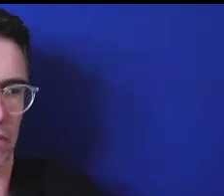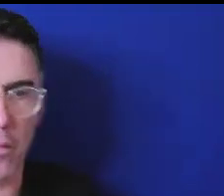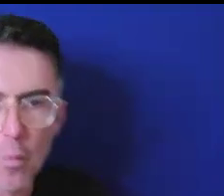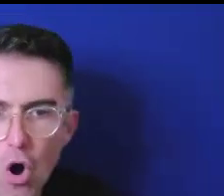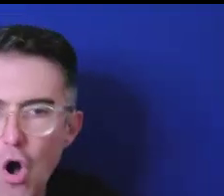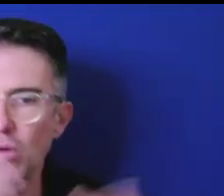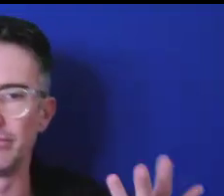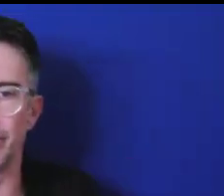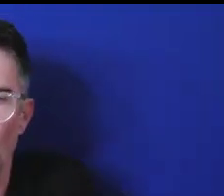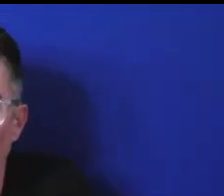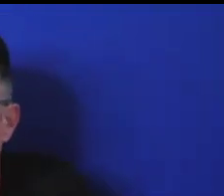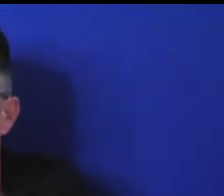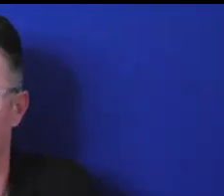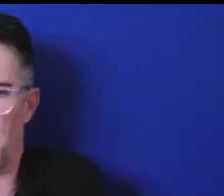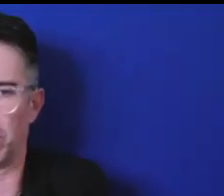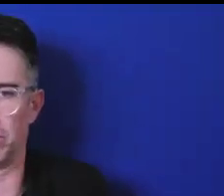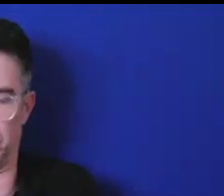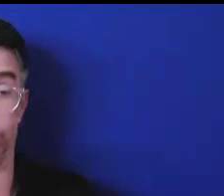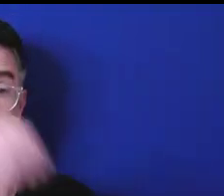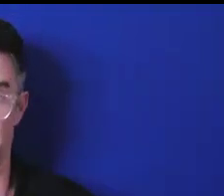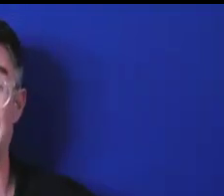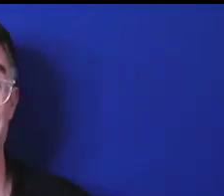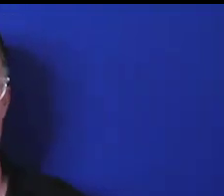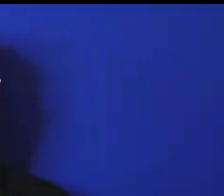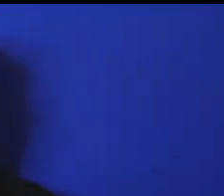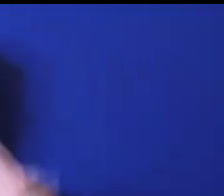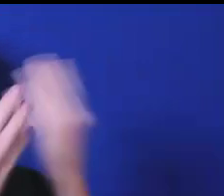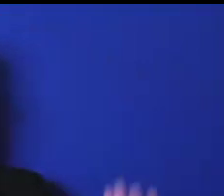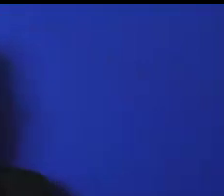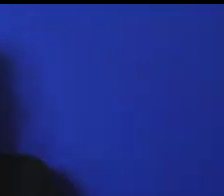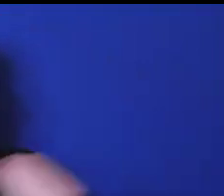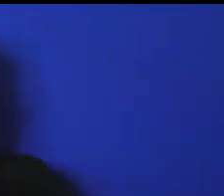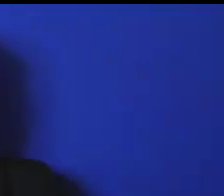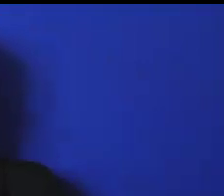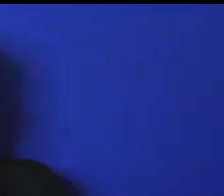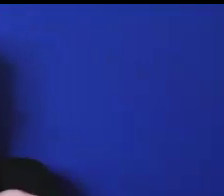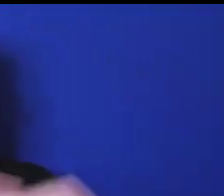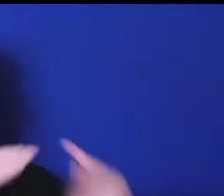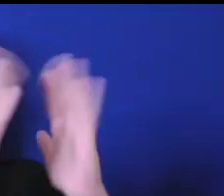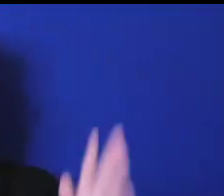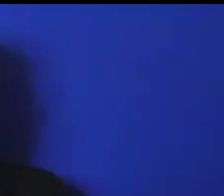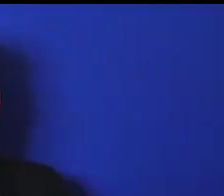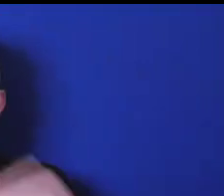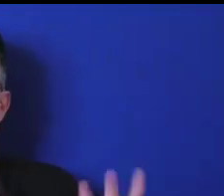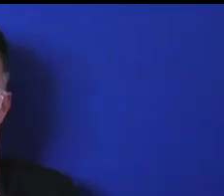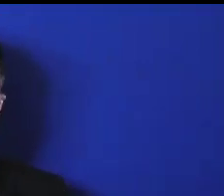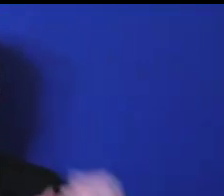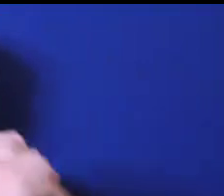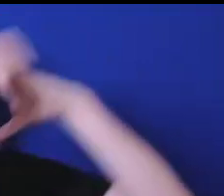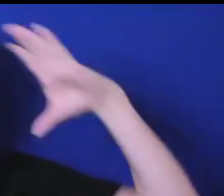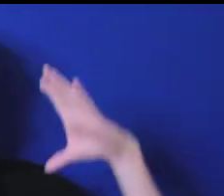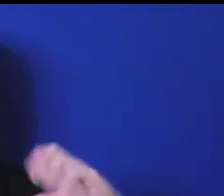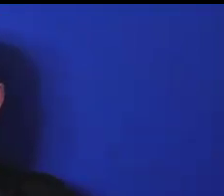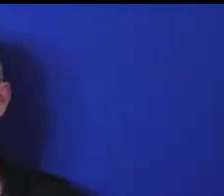individual service plan for support, and while the activity and participation as well as